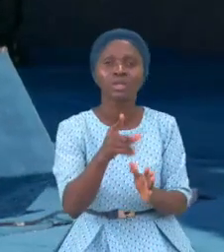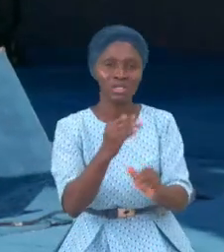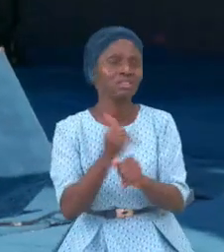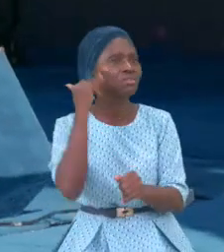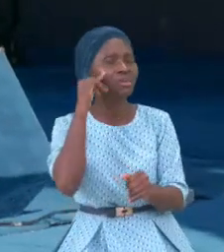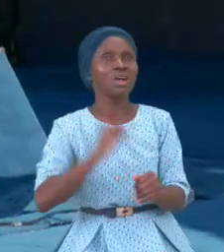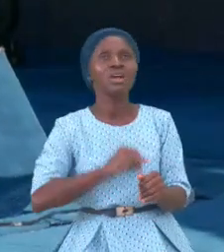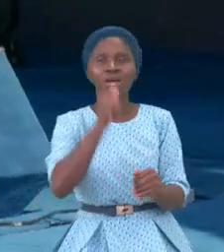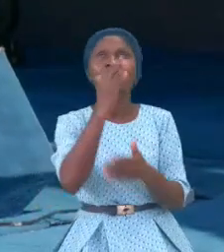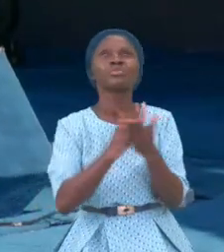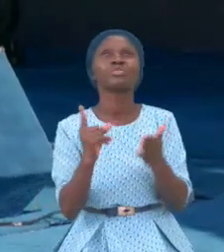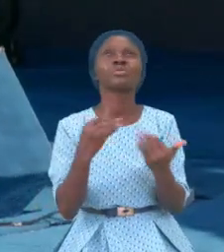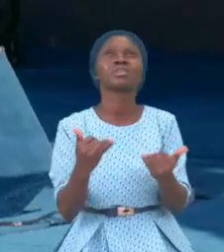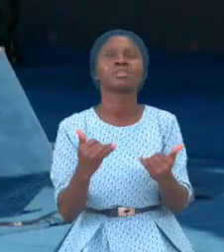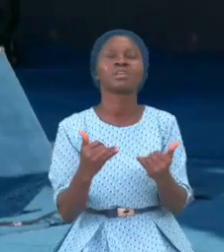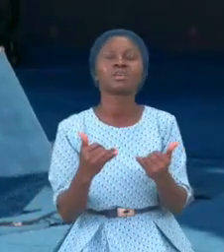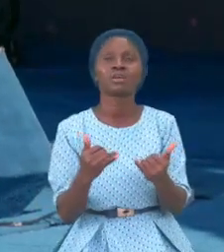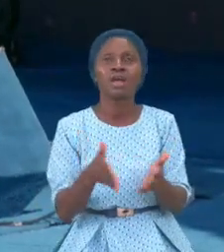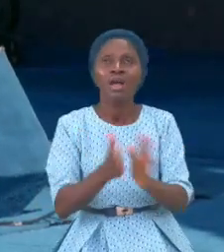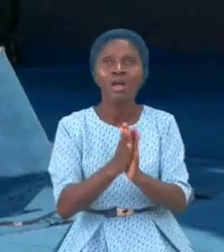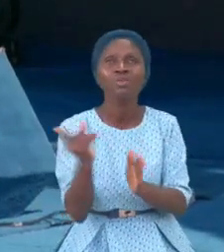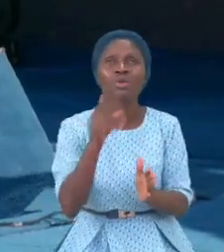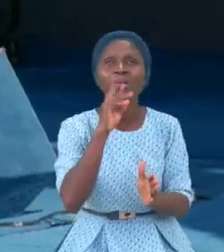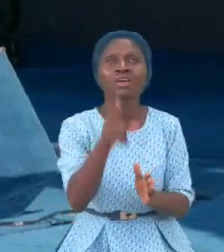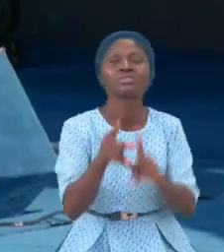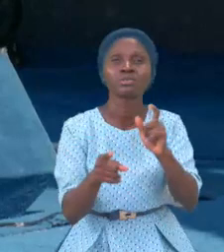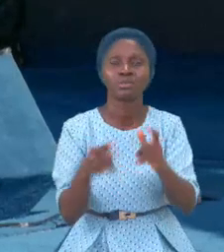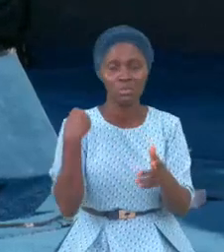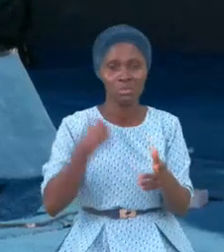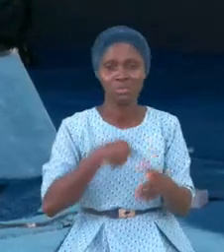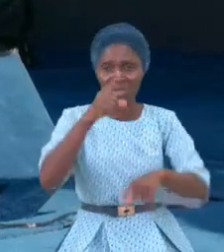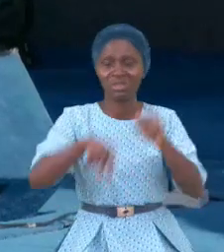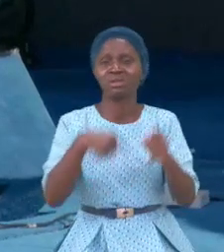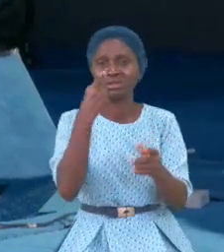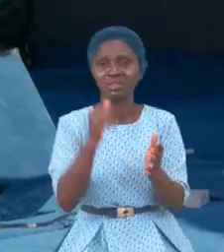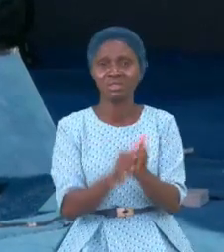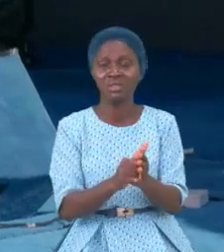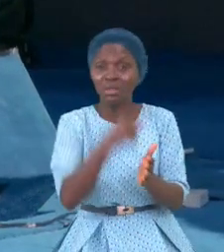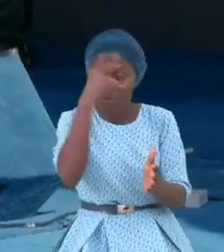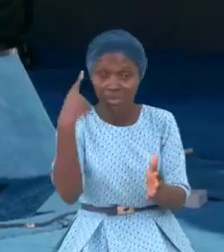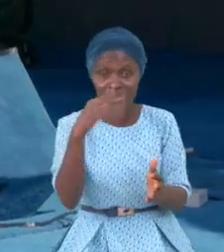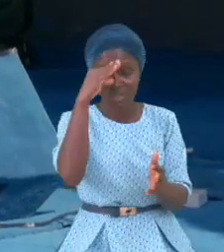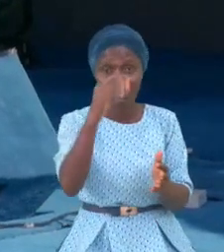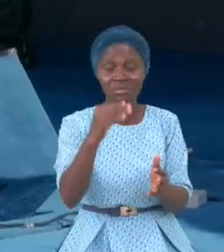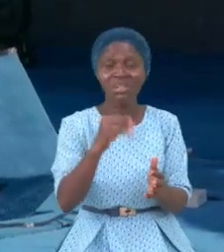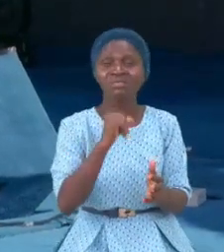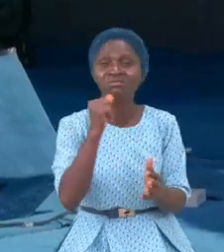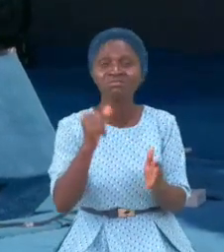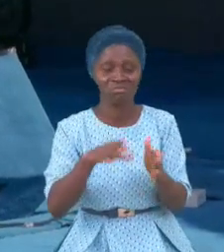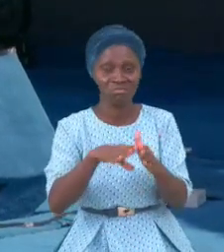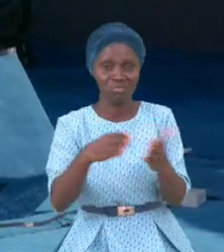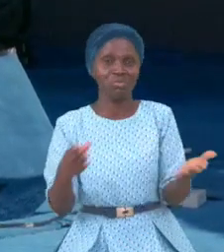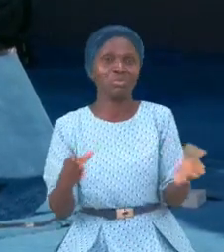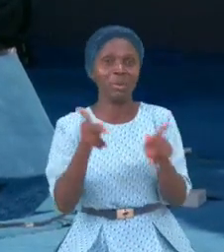We cannot tell. The man is not transparent. The woman is not transparent. In the case